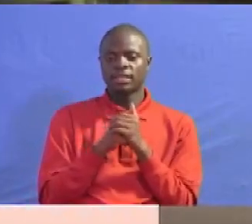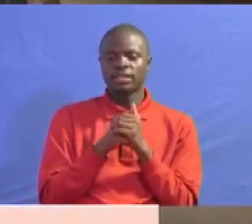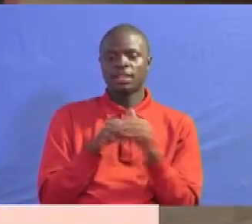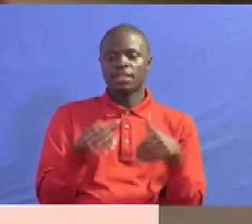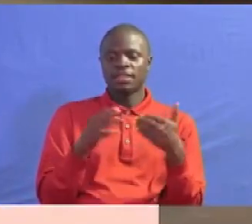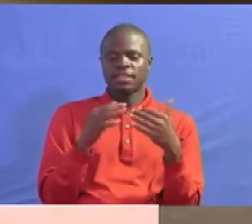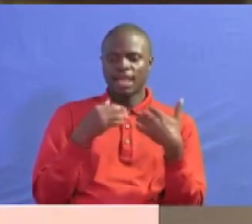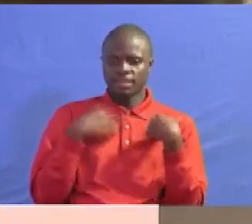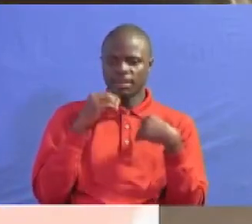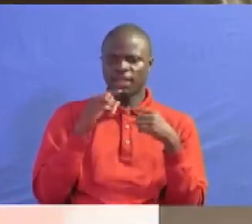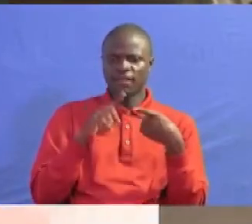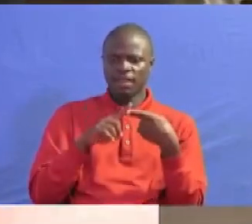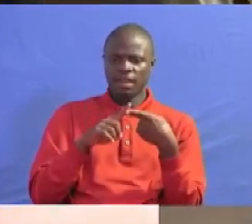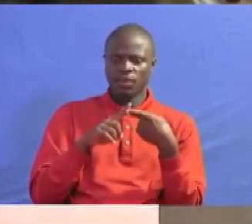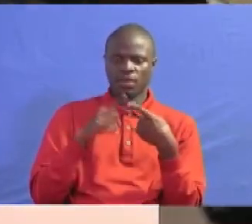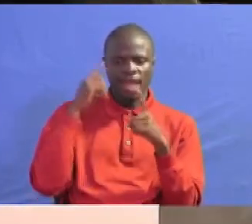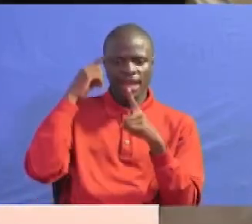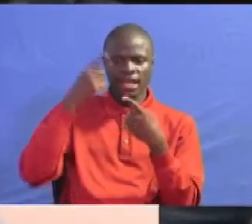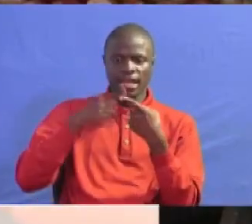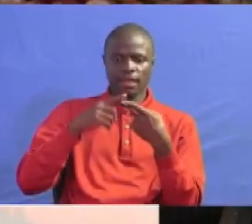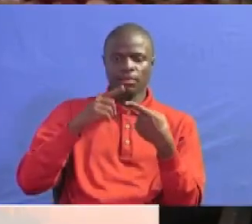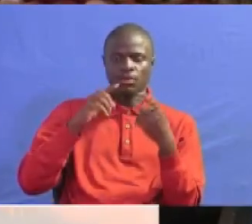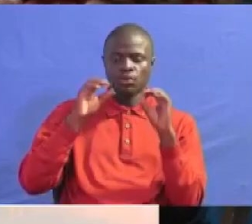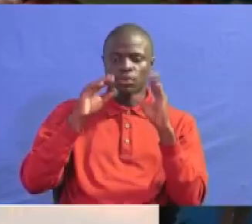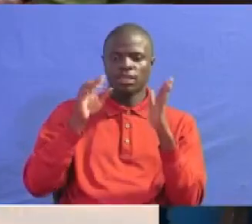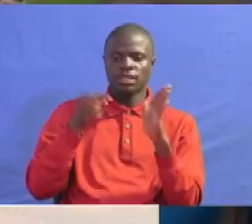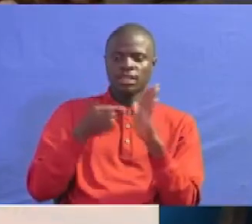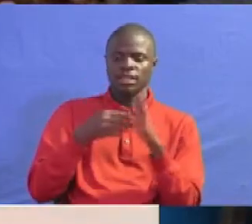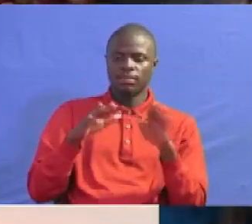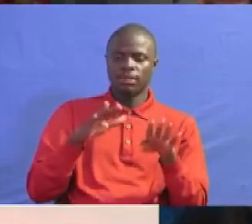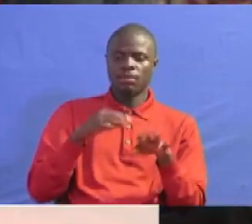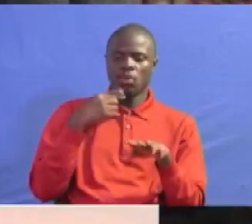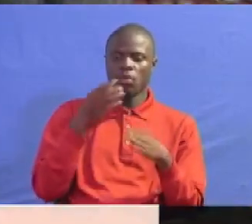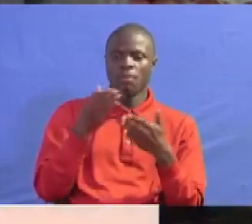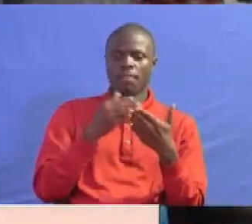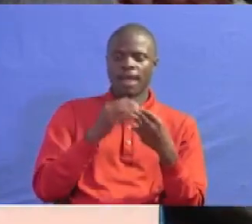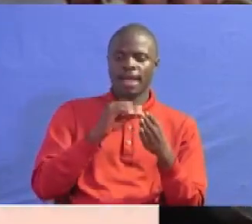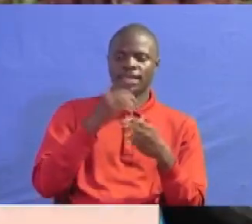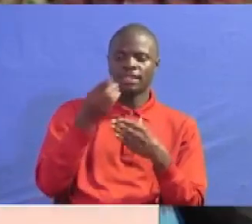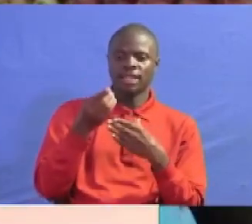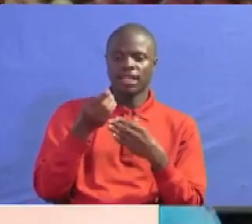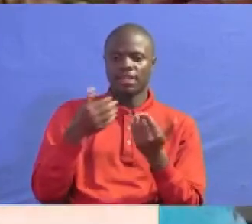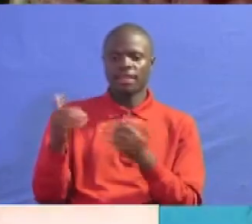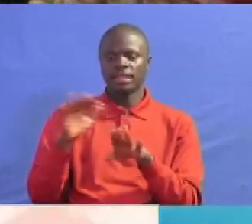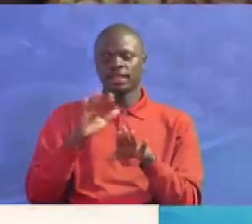kwa lengo la kusalimisha wauzaji na wanunuaji wa vyakula sokoni. Brian Ouma, Runinga ya KU.